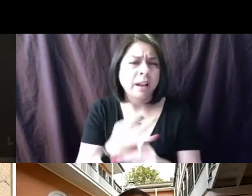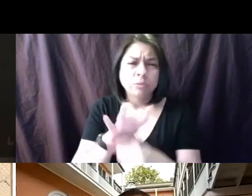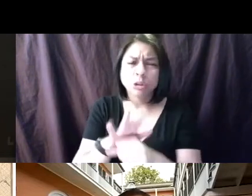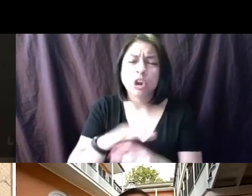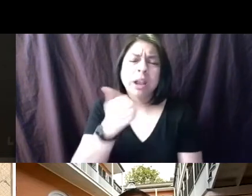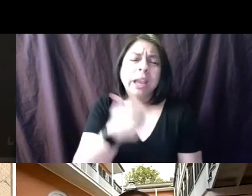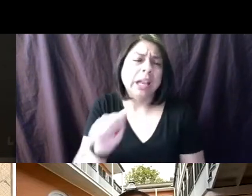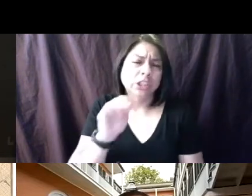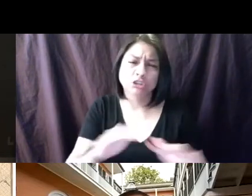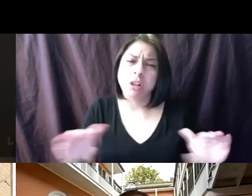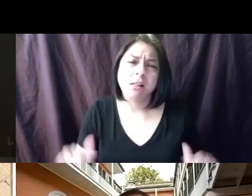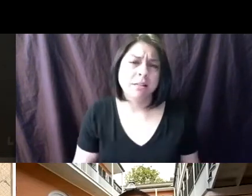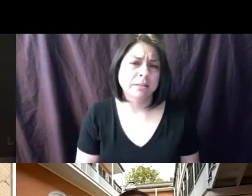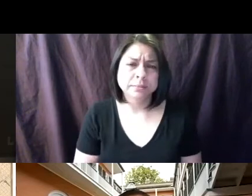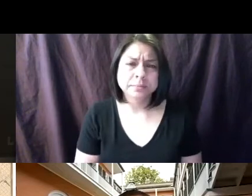child.